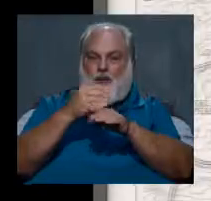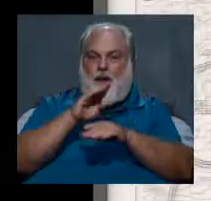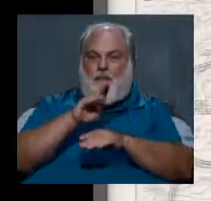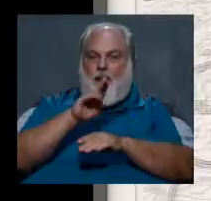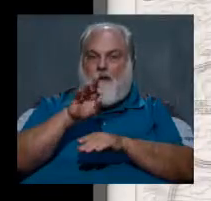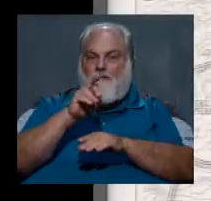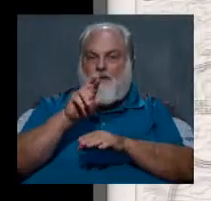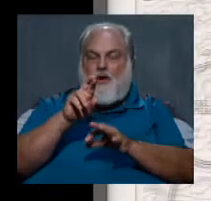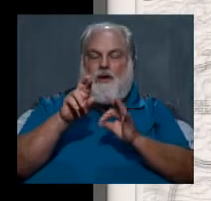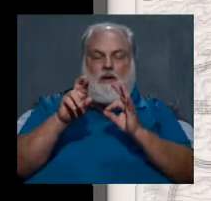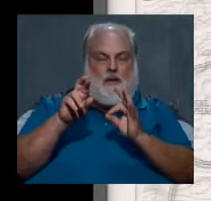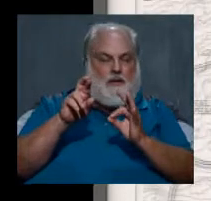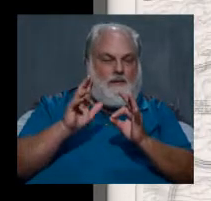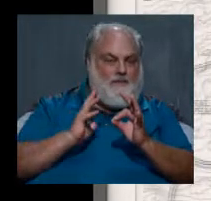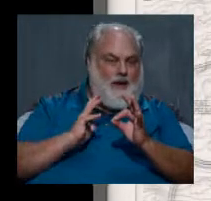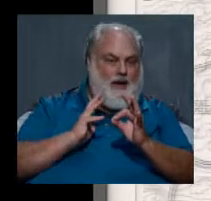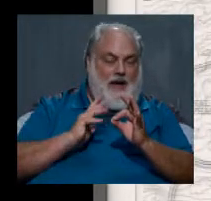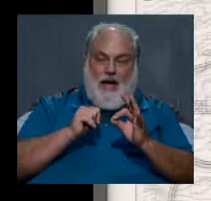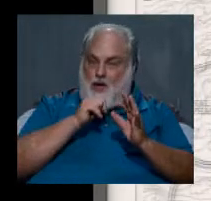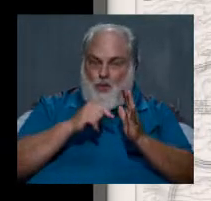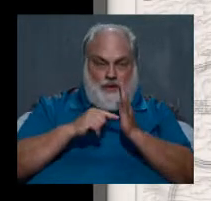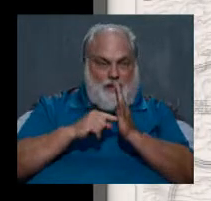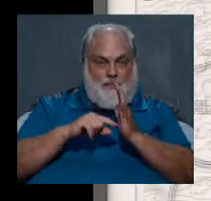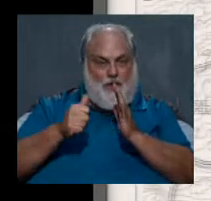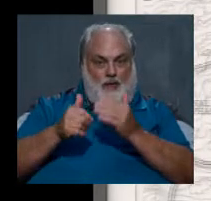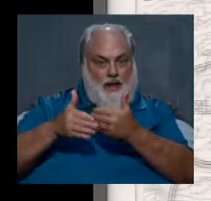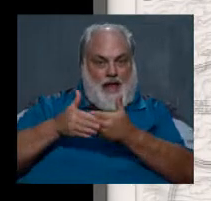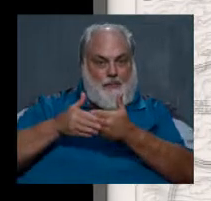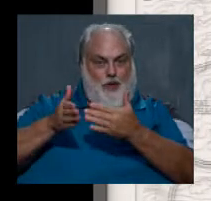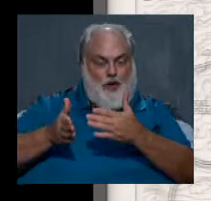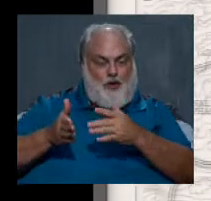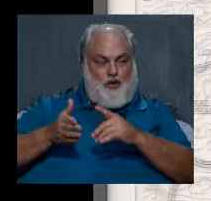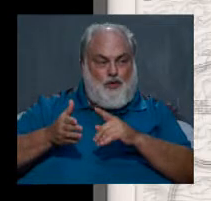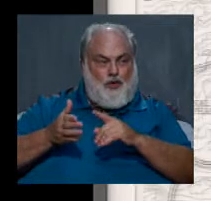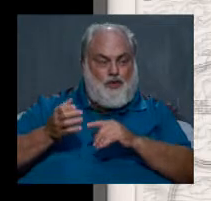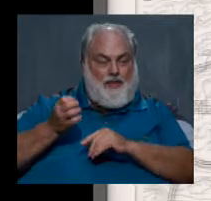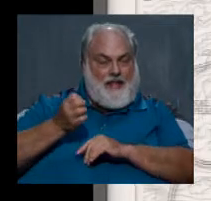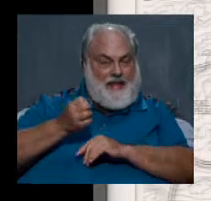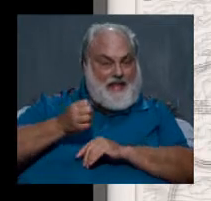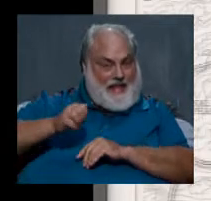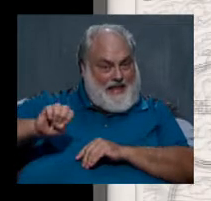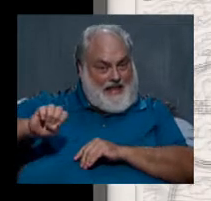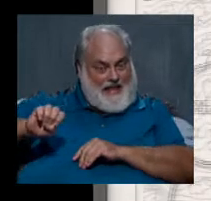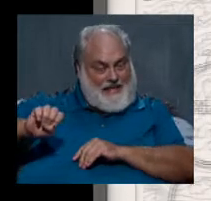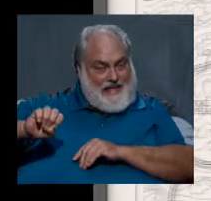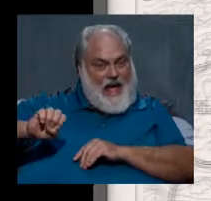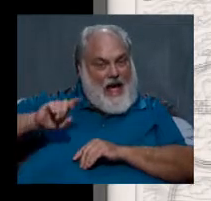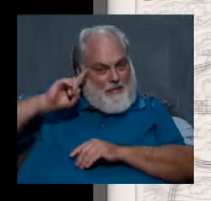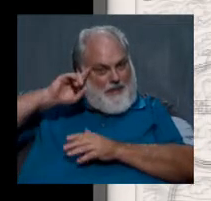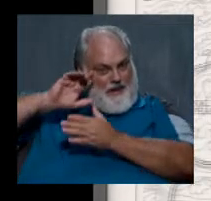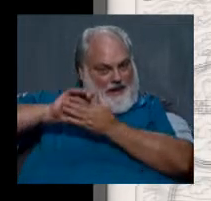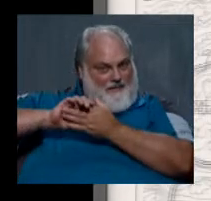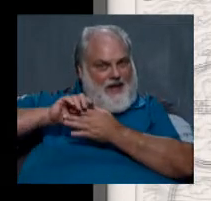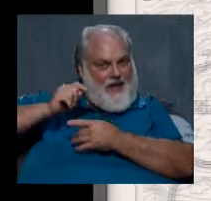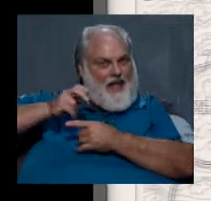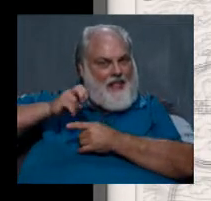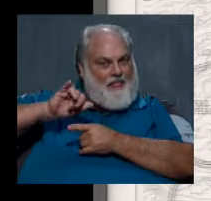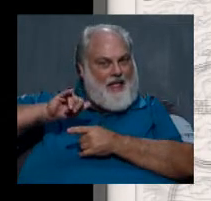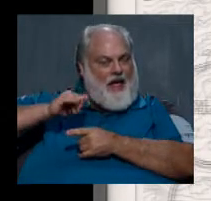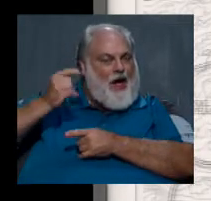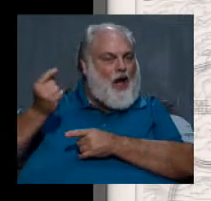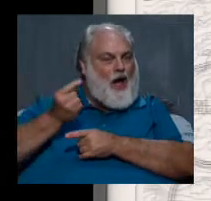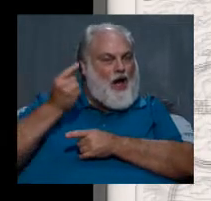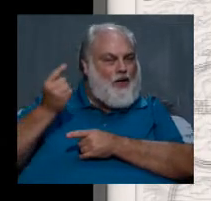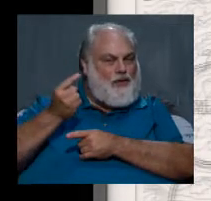fine. I don't represent my neighbors to my east, but I think they would also appreciate the